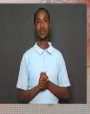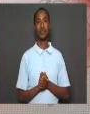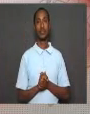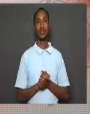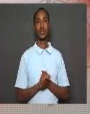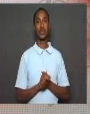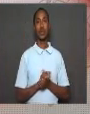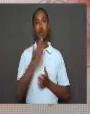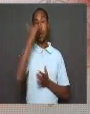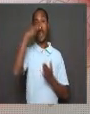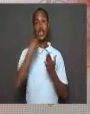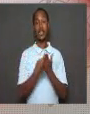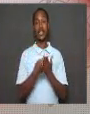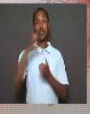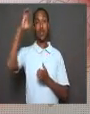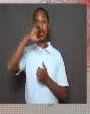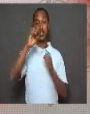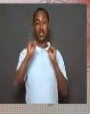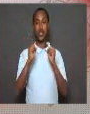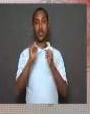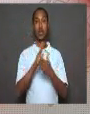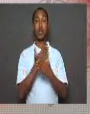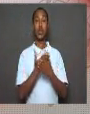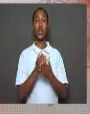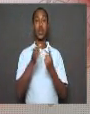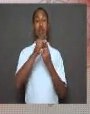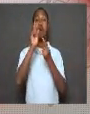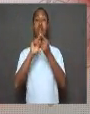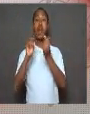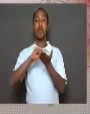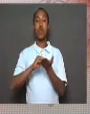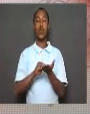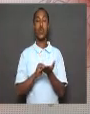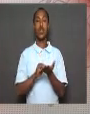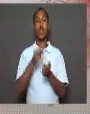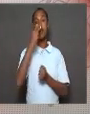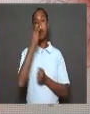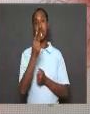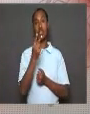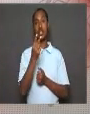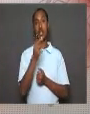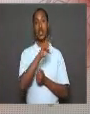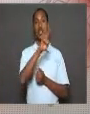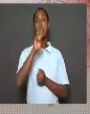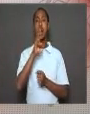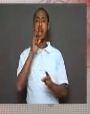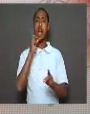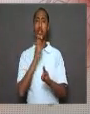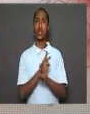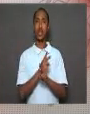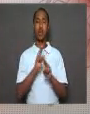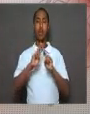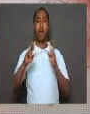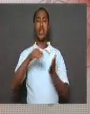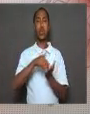While these forces are strong between the polar molecules involved, they are actually quite